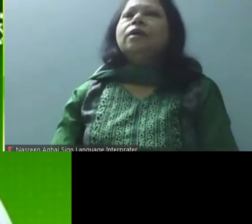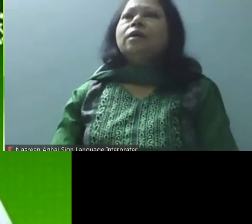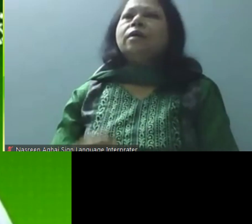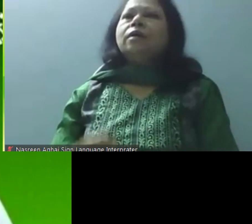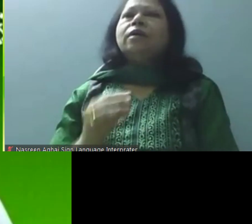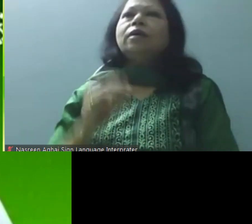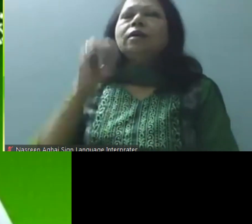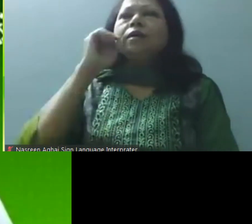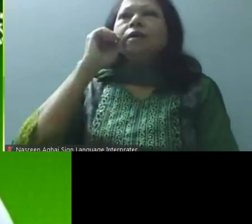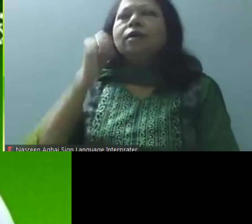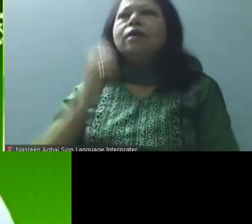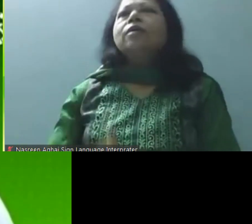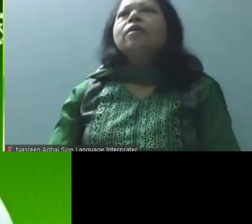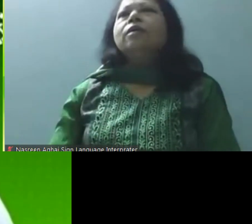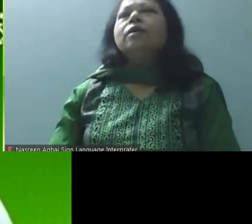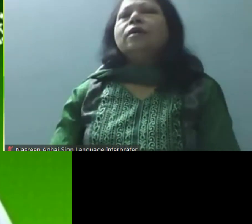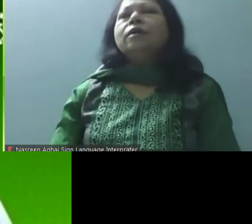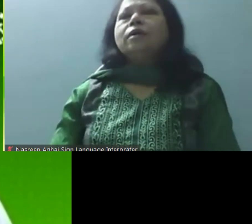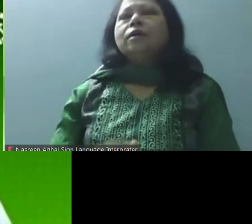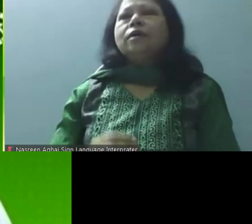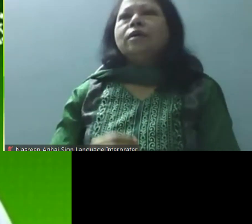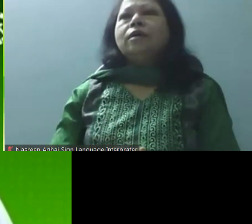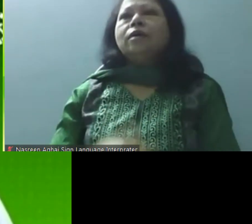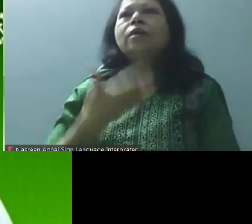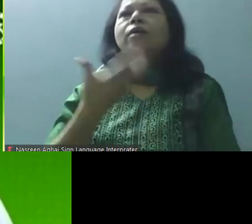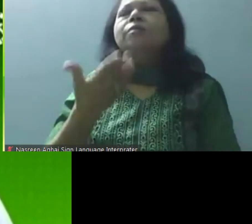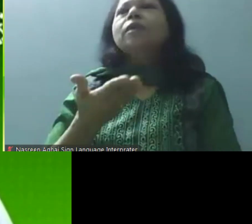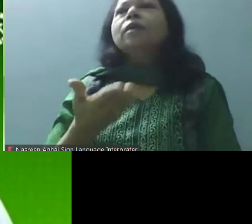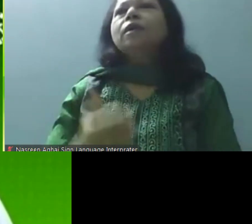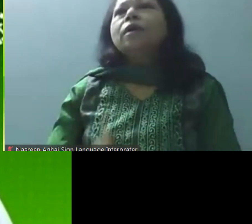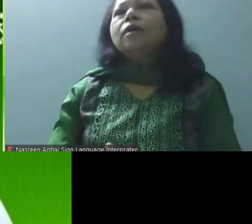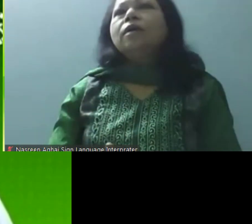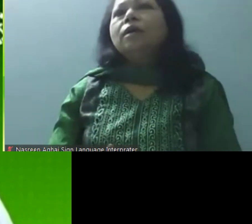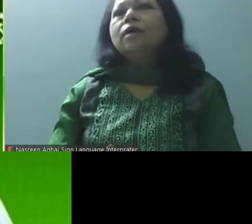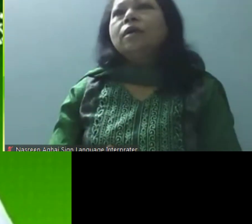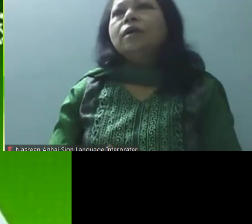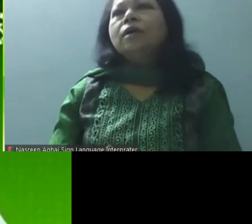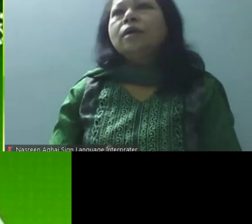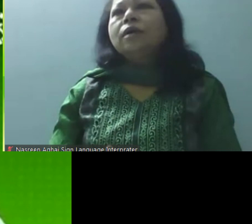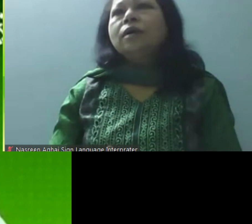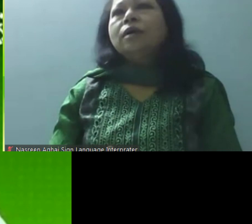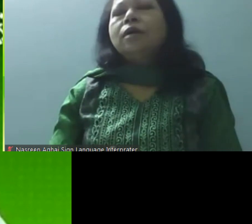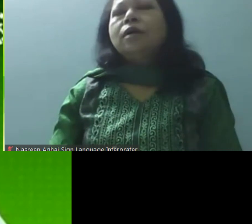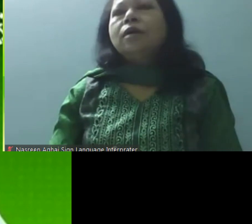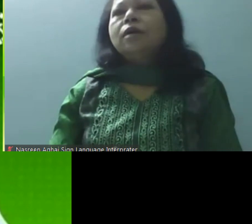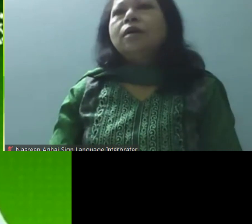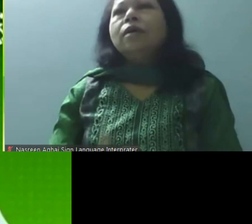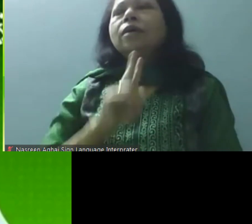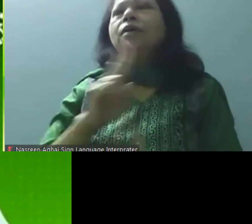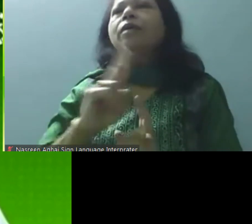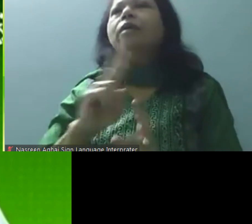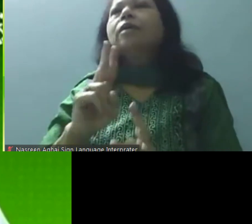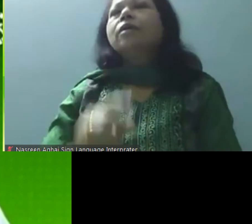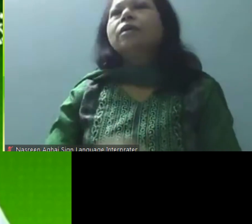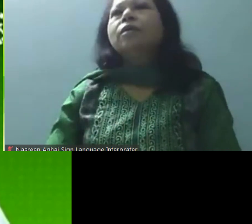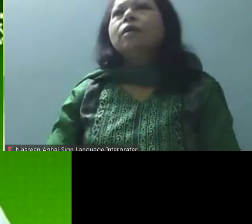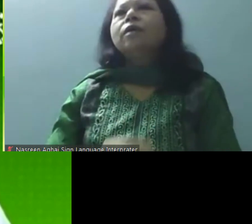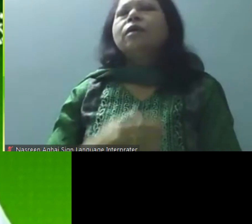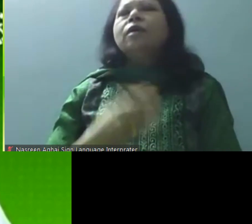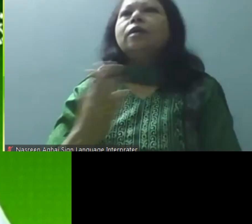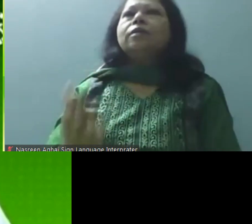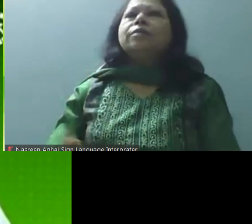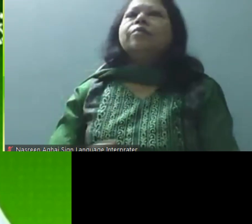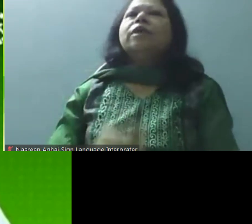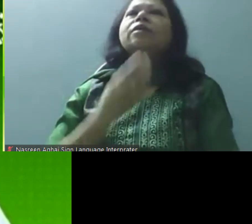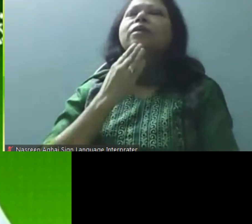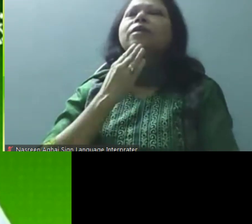actually give us a more real life account rather than just talking about it. So over to you, Hamza. Thank you